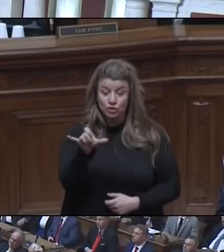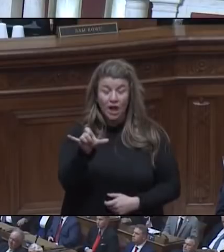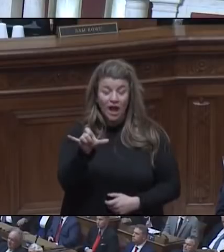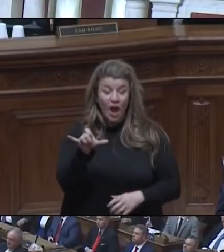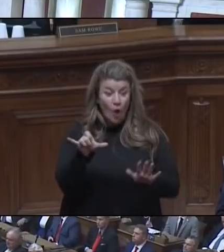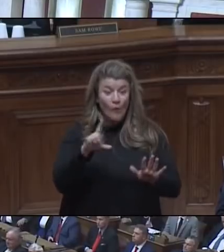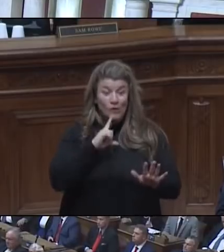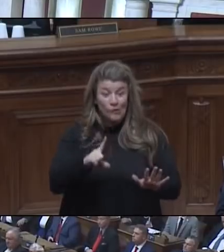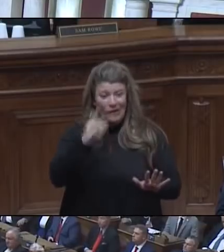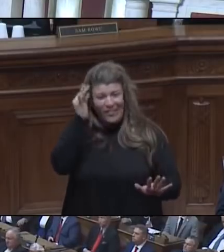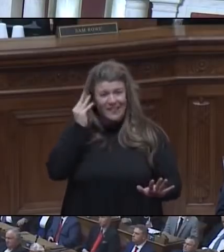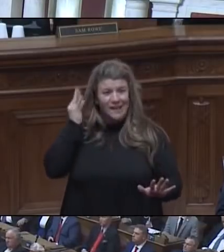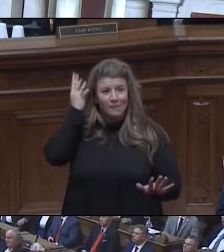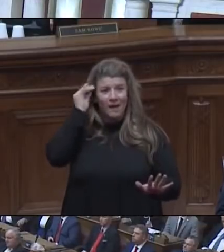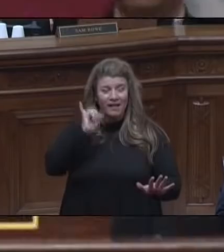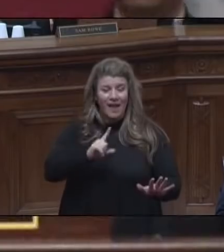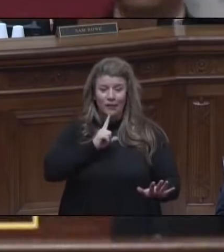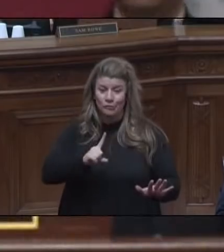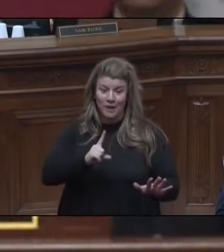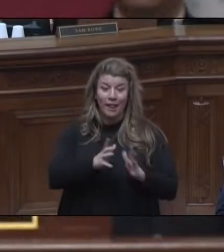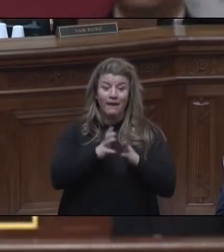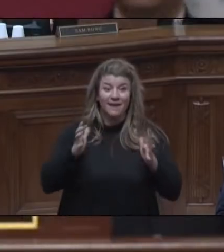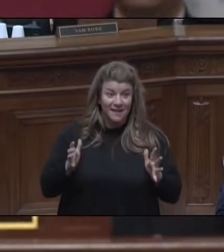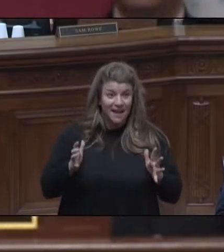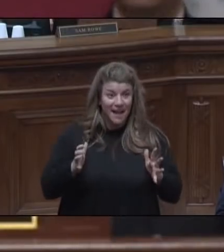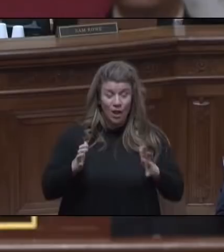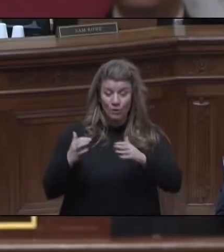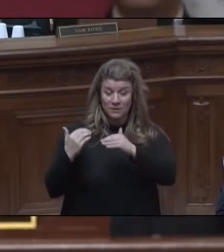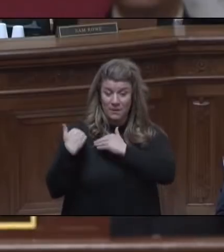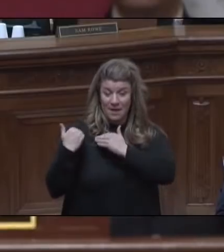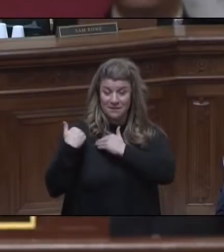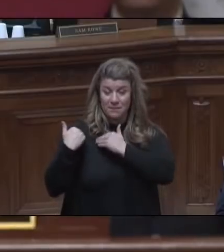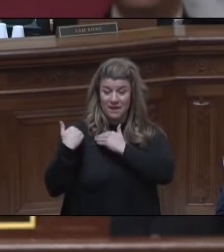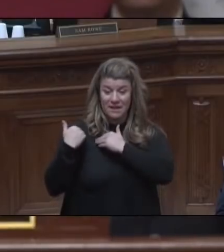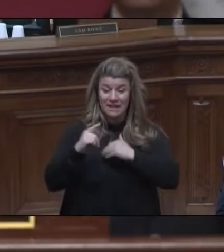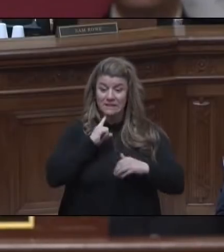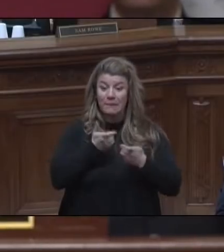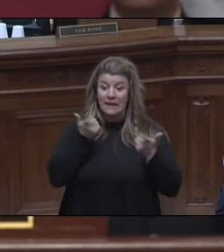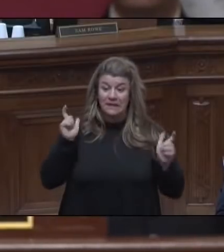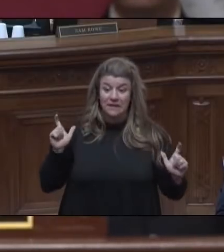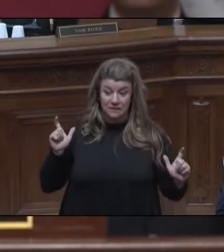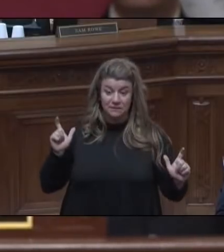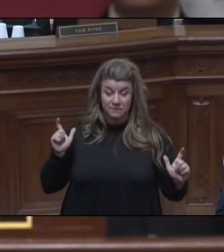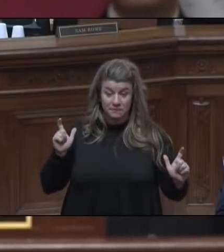when you really just think about it. The responsibility is really enormous.